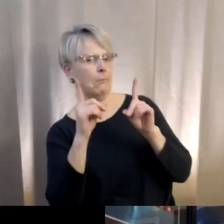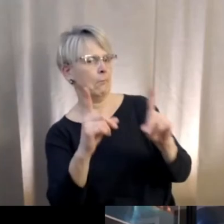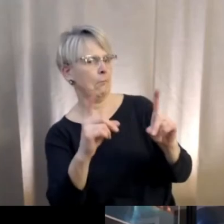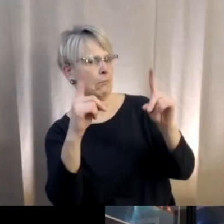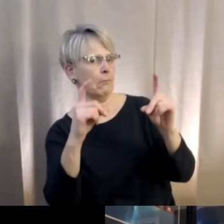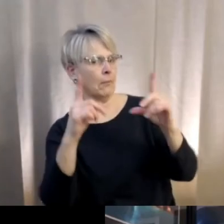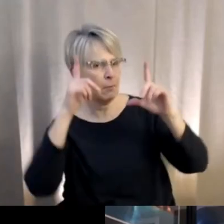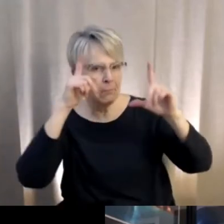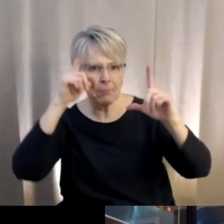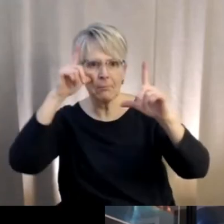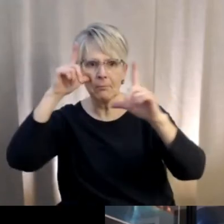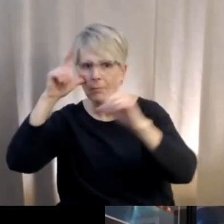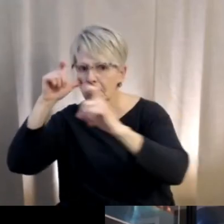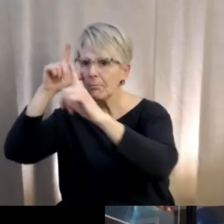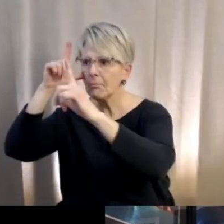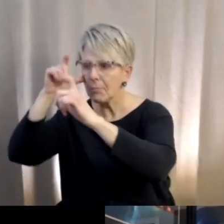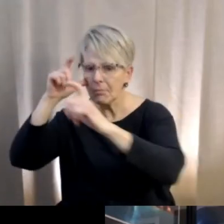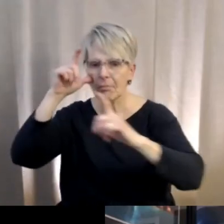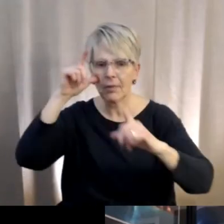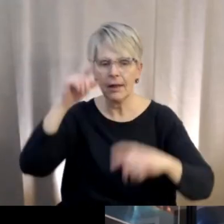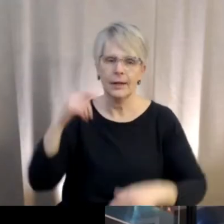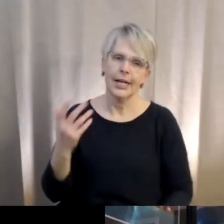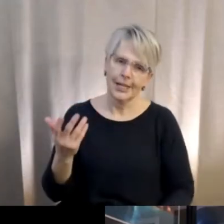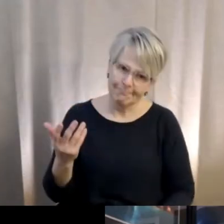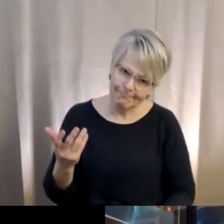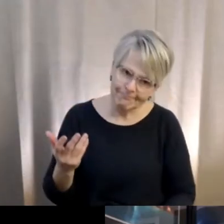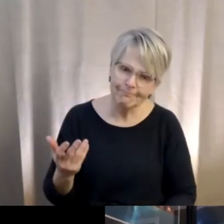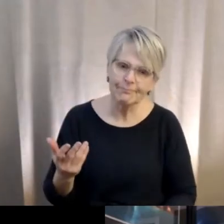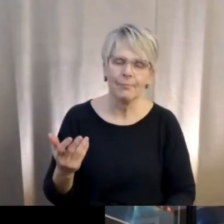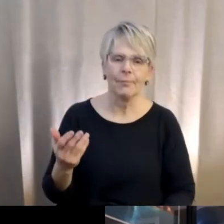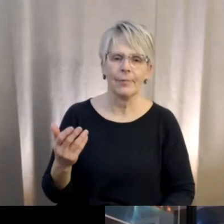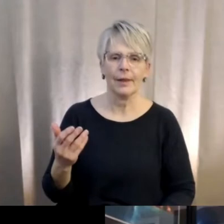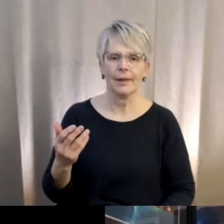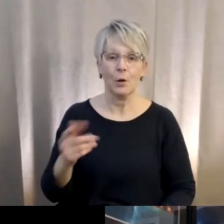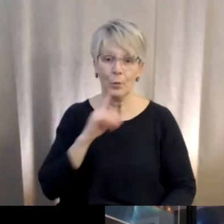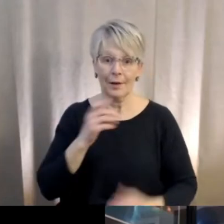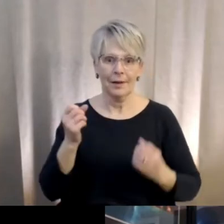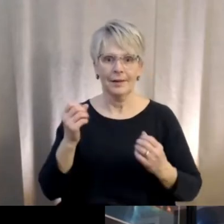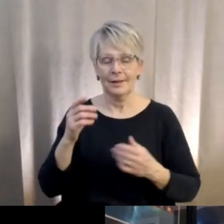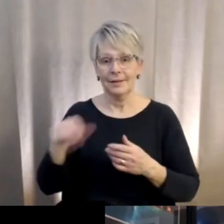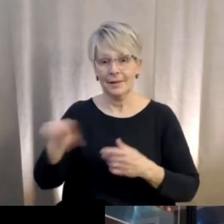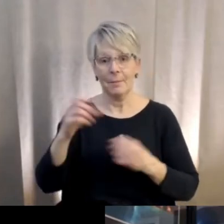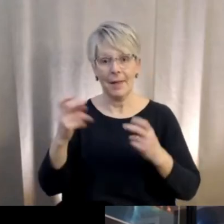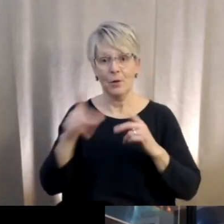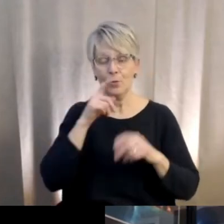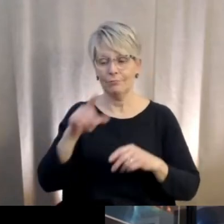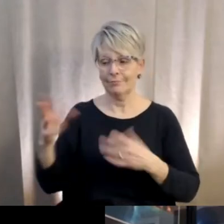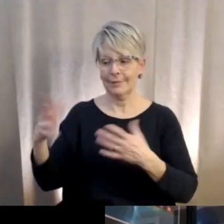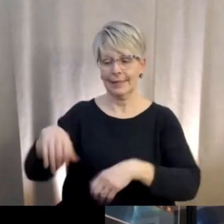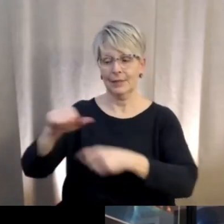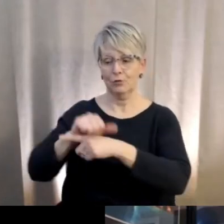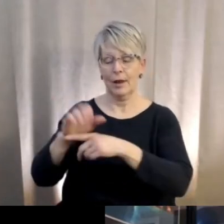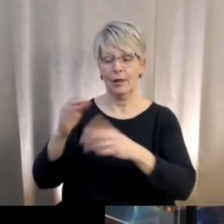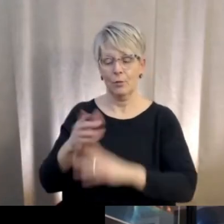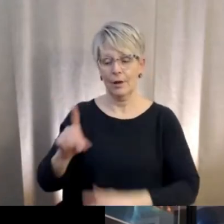so oftentimes a lot of folks trained by Derek, actually, but you know, occasionally service dog